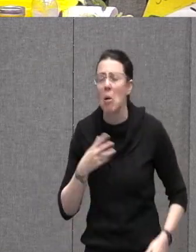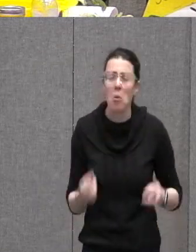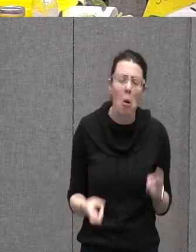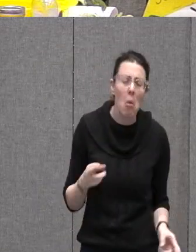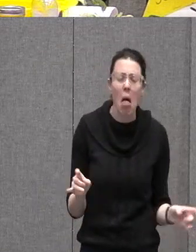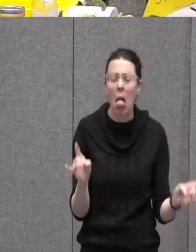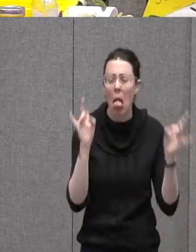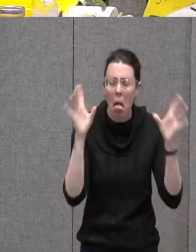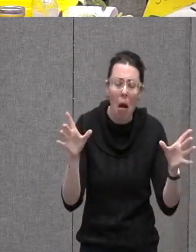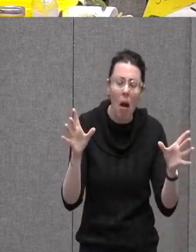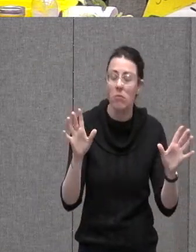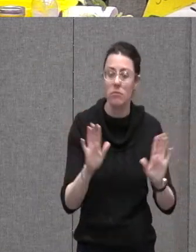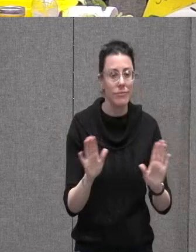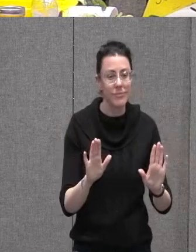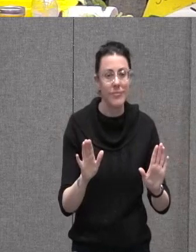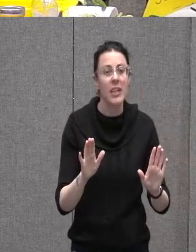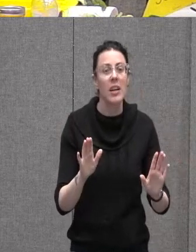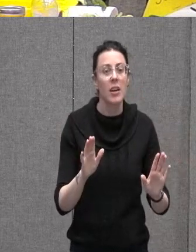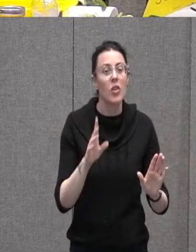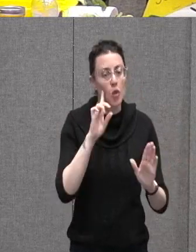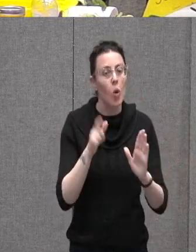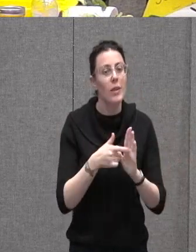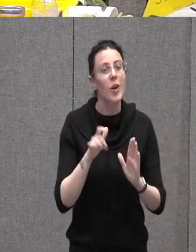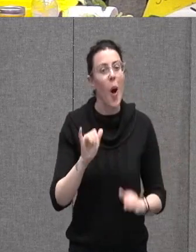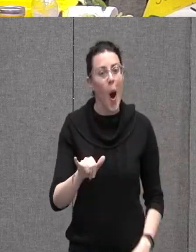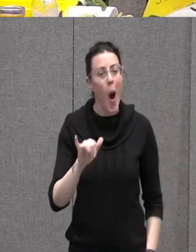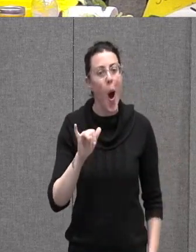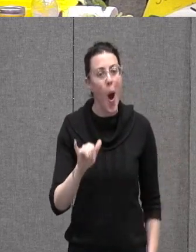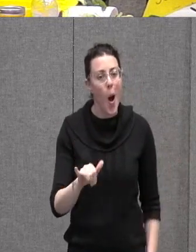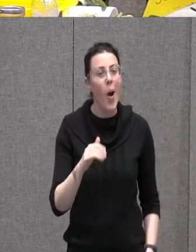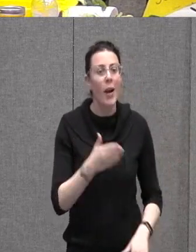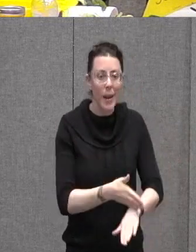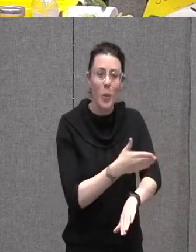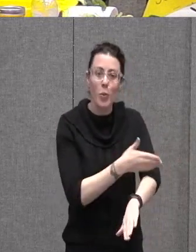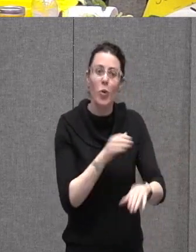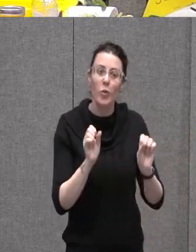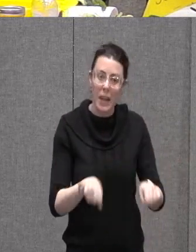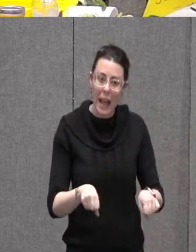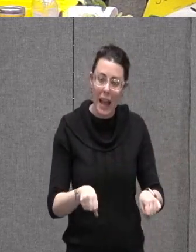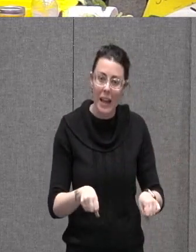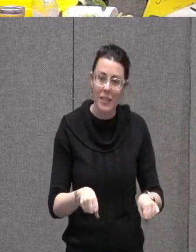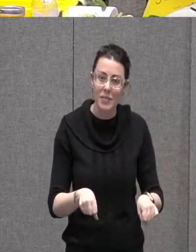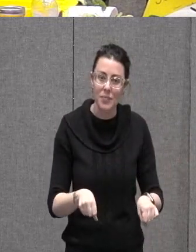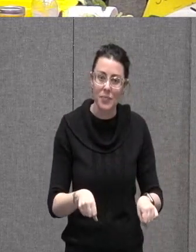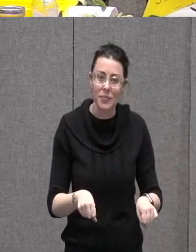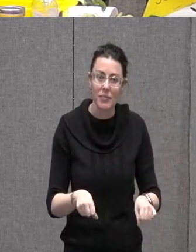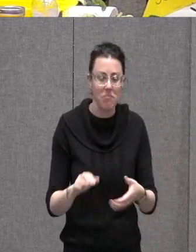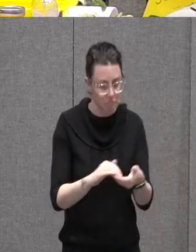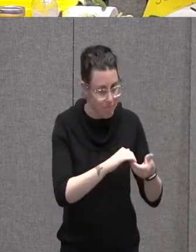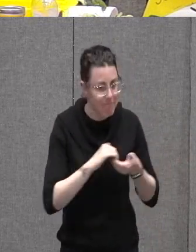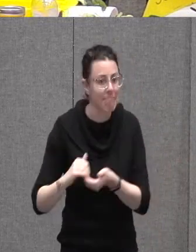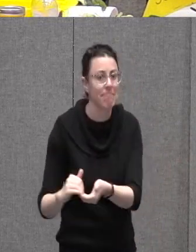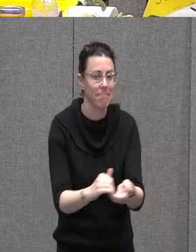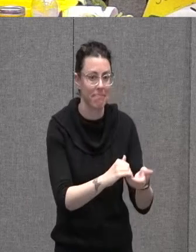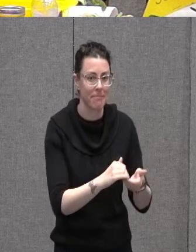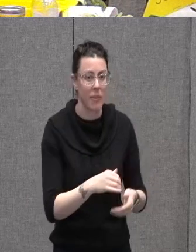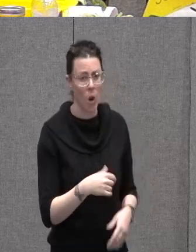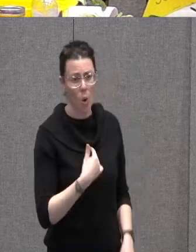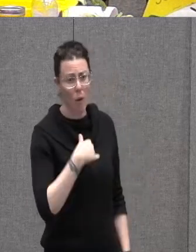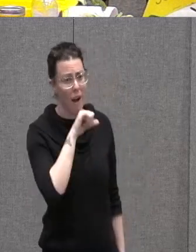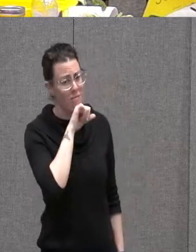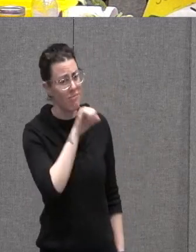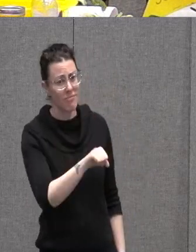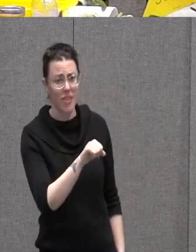make things work and make them work better. Oh, I love that. And I love how he said that. When someone tells me how to